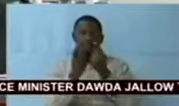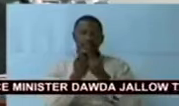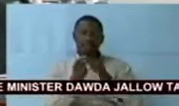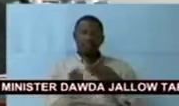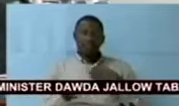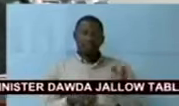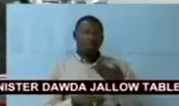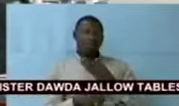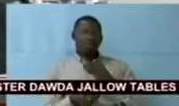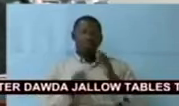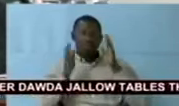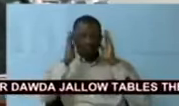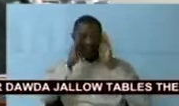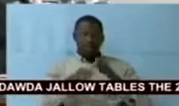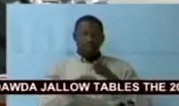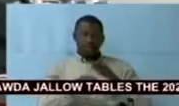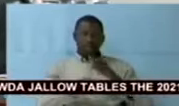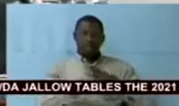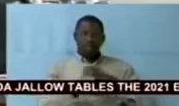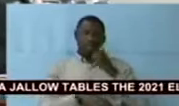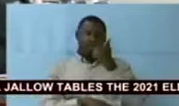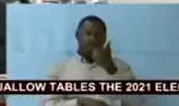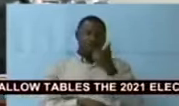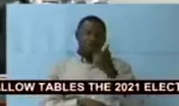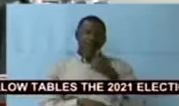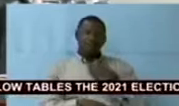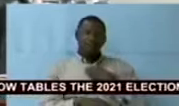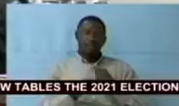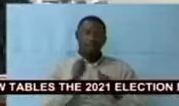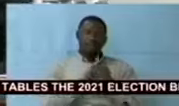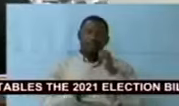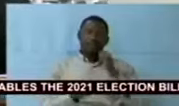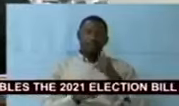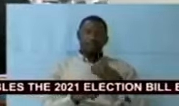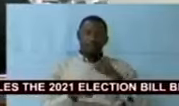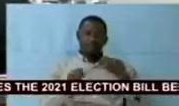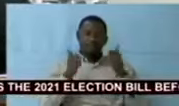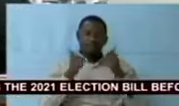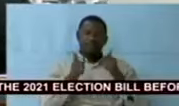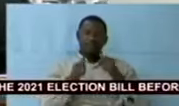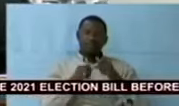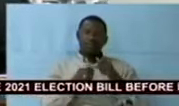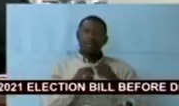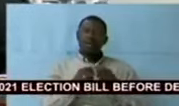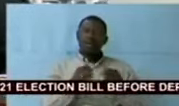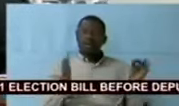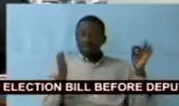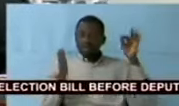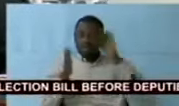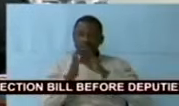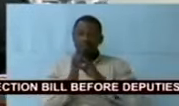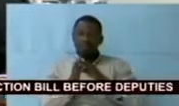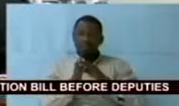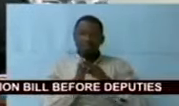Maghrib and then came out to start my journey to the village.